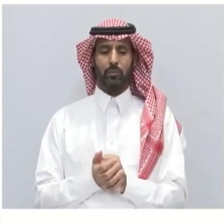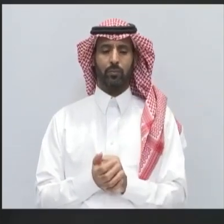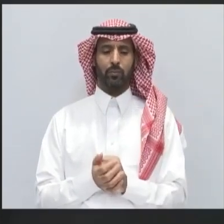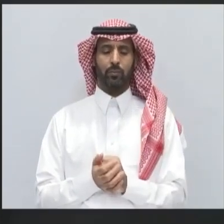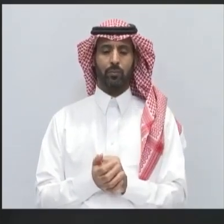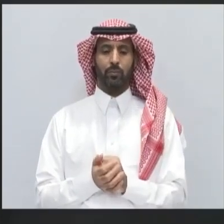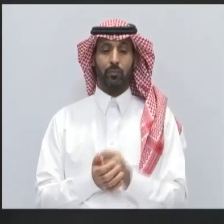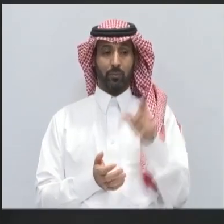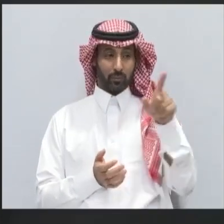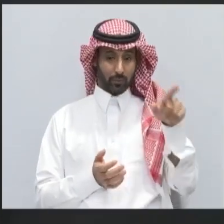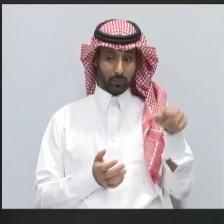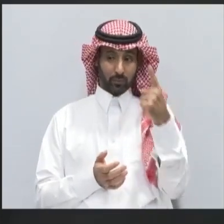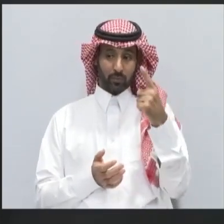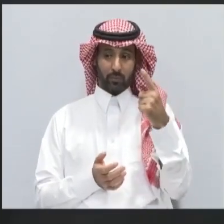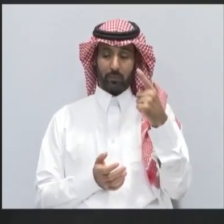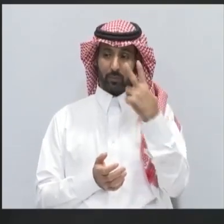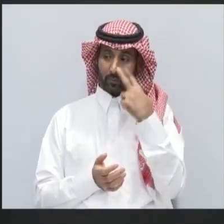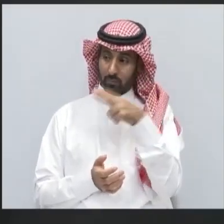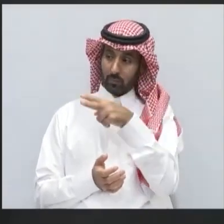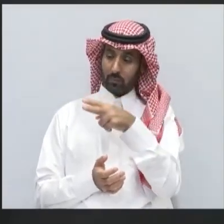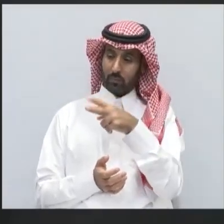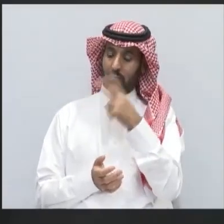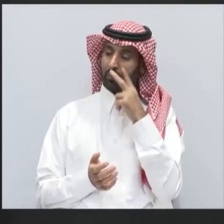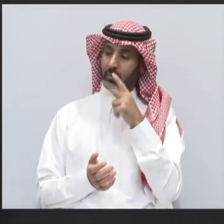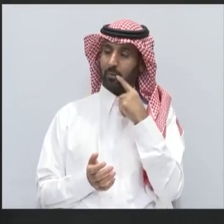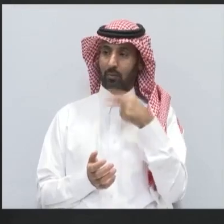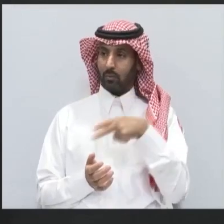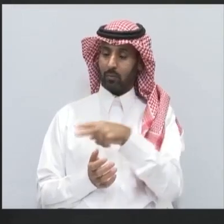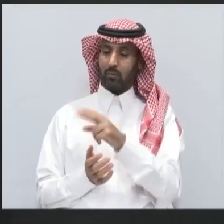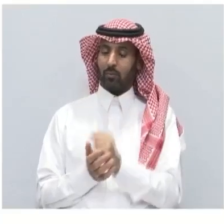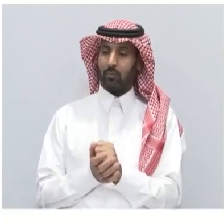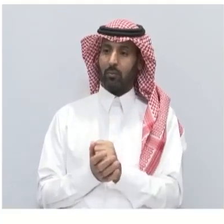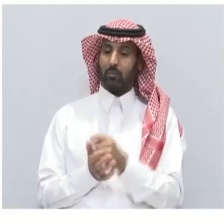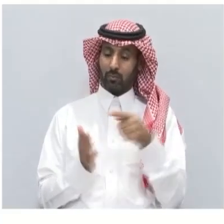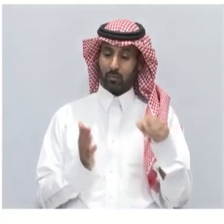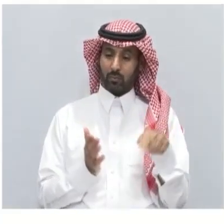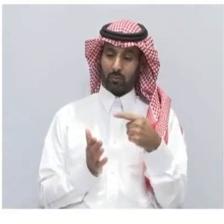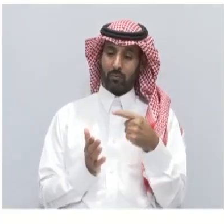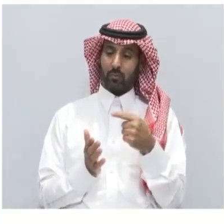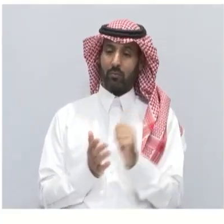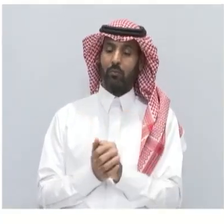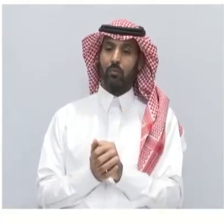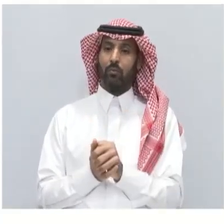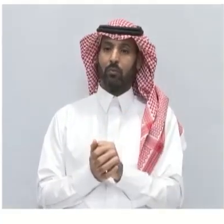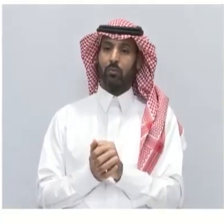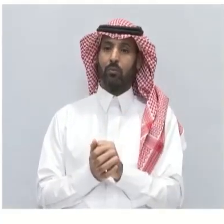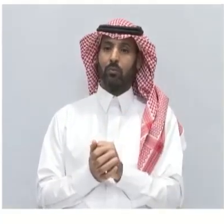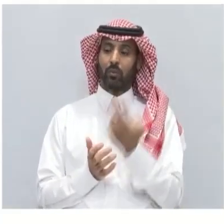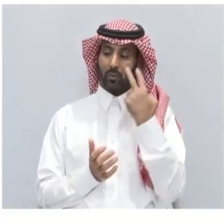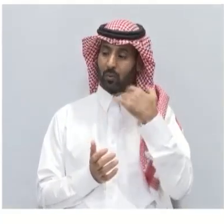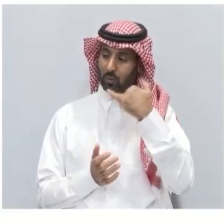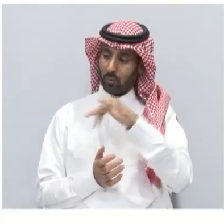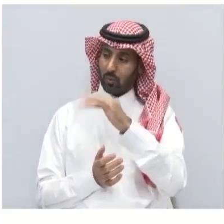for check. When you do something, you write check. So you don't use a letter here, you use the sign. Check